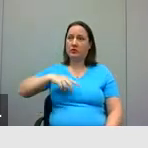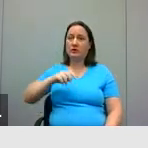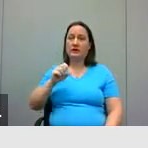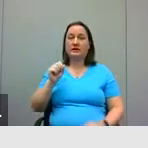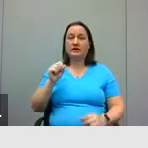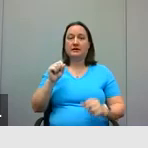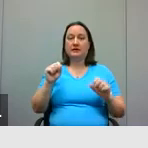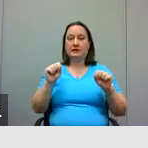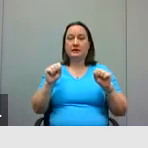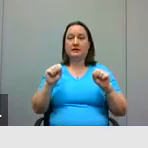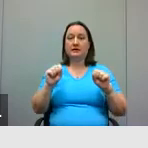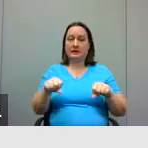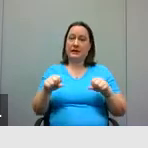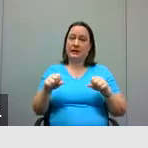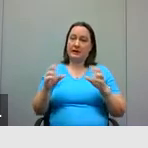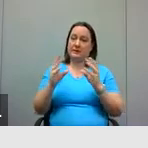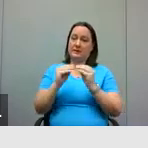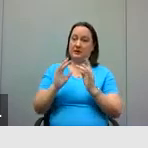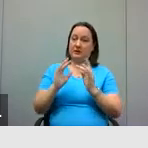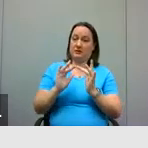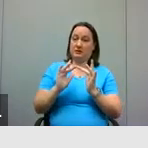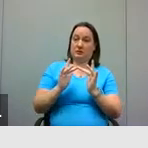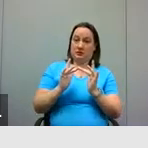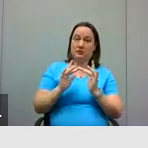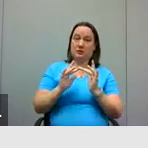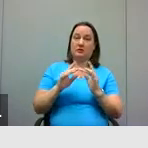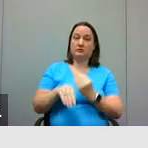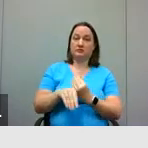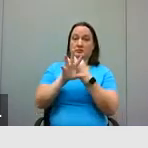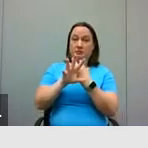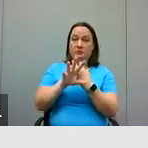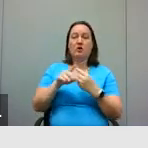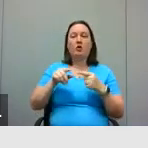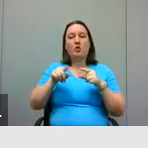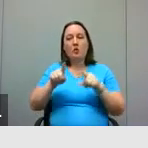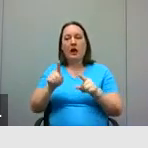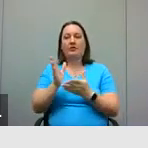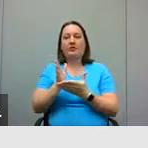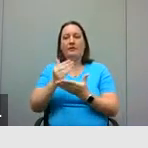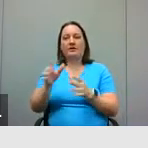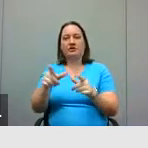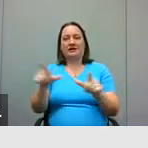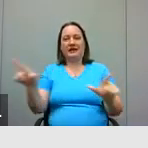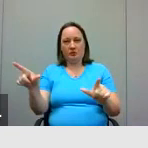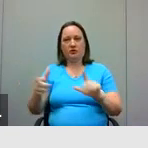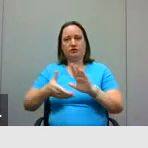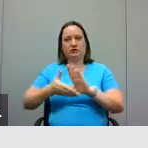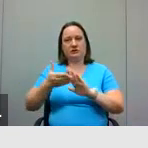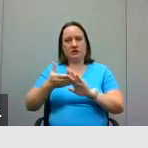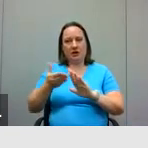long as that budget language is in place and there's an active state of emergency. Yes.